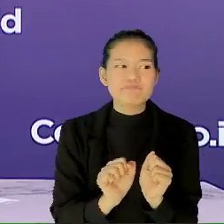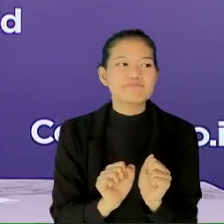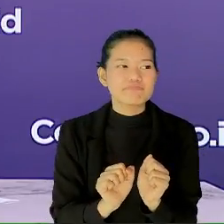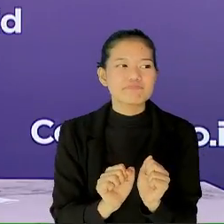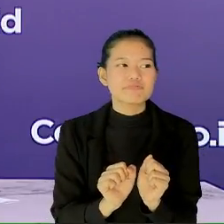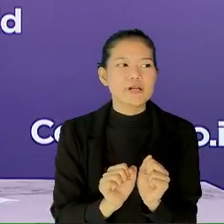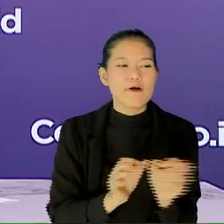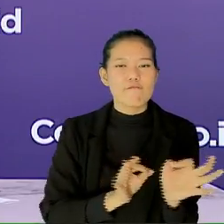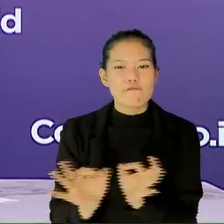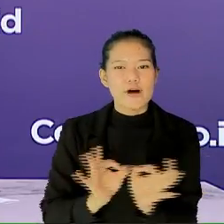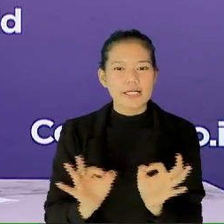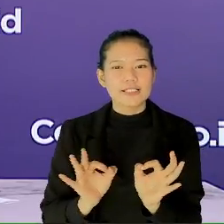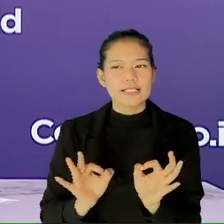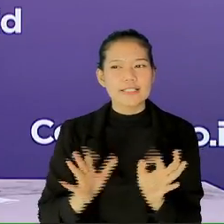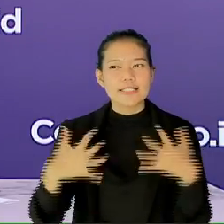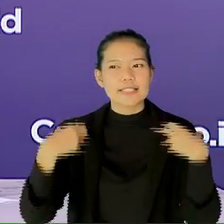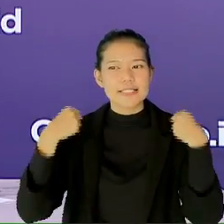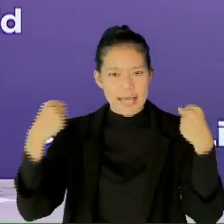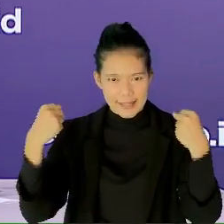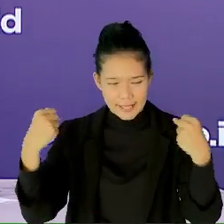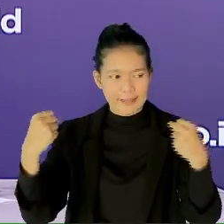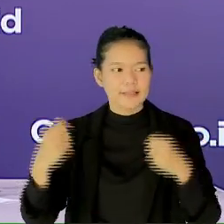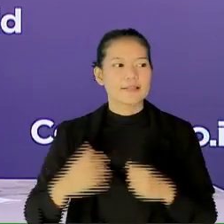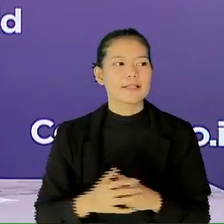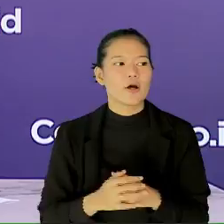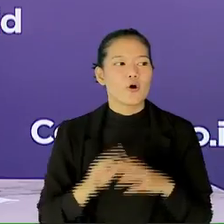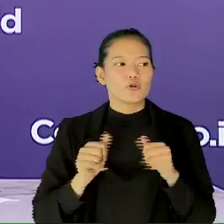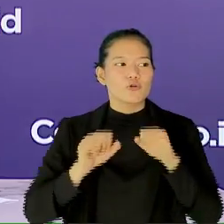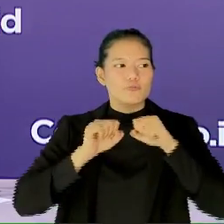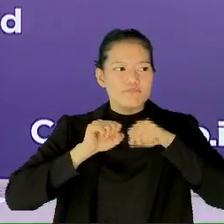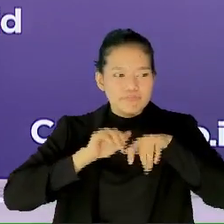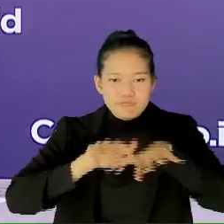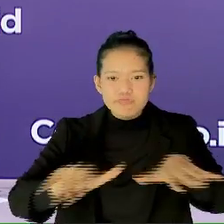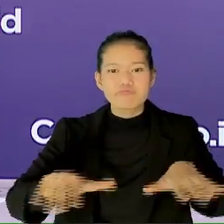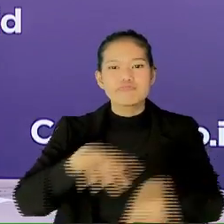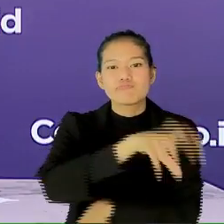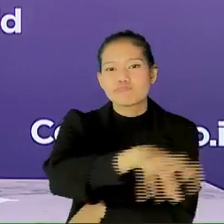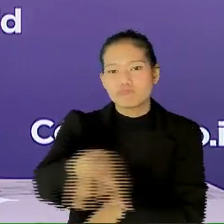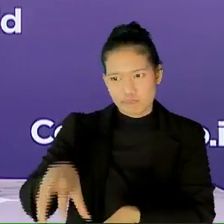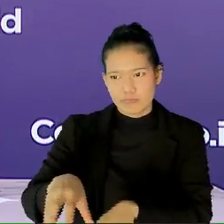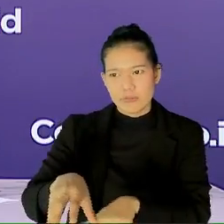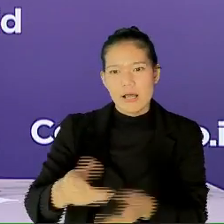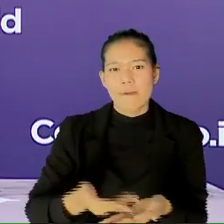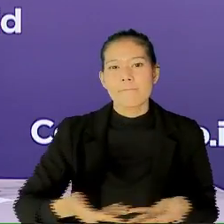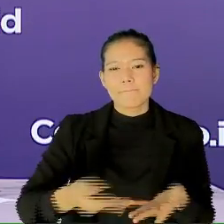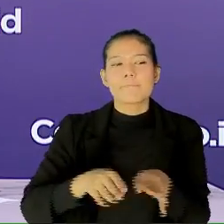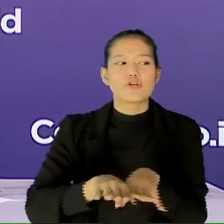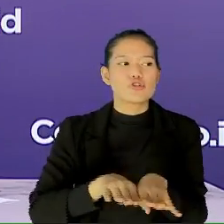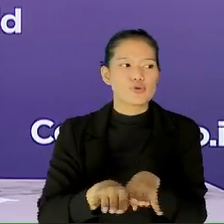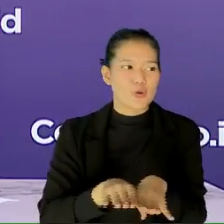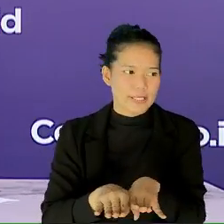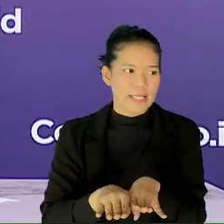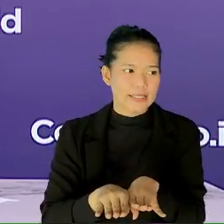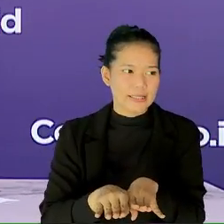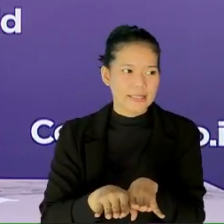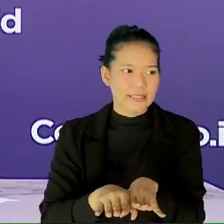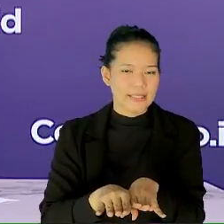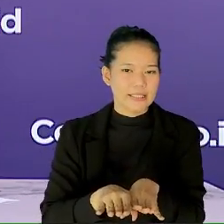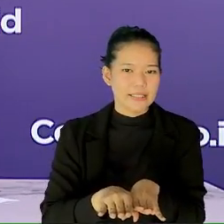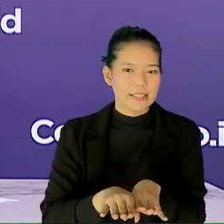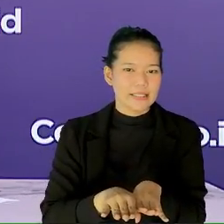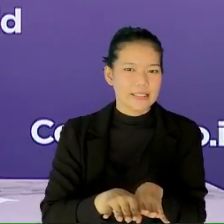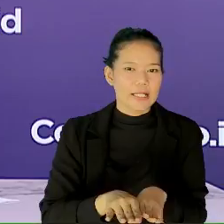capacity healthcare system evenly in various regions through the addition of centralized